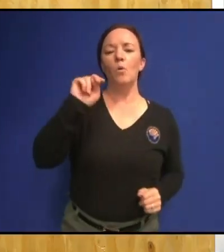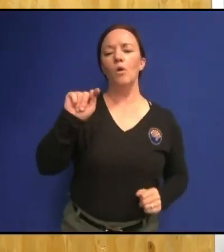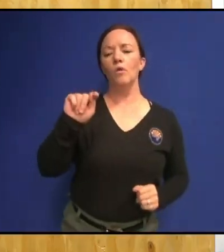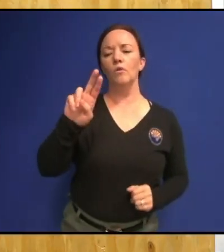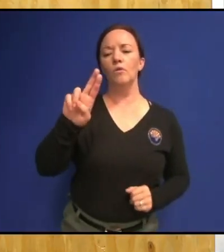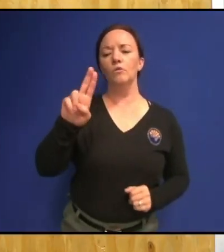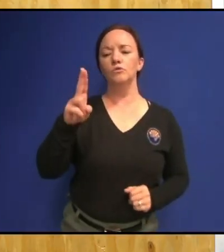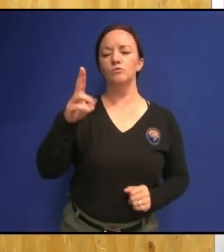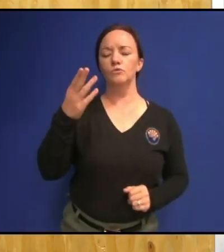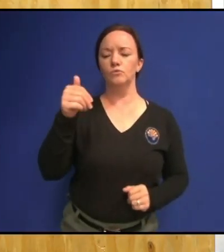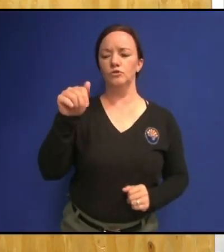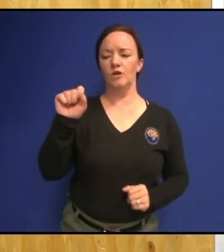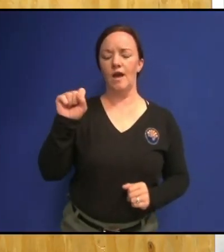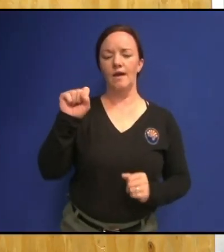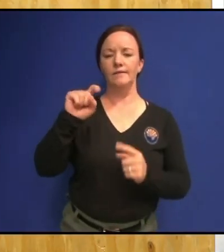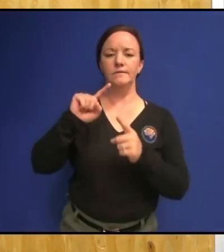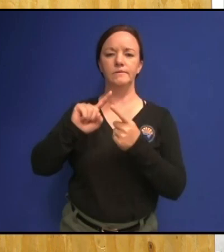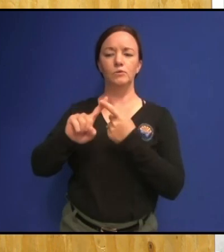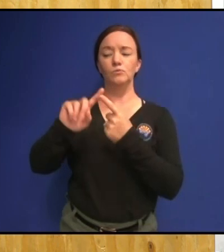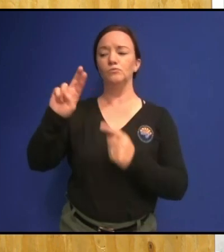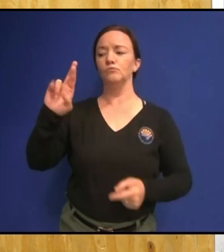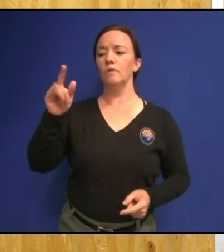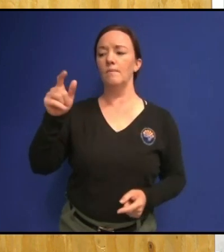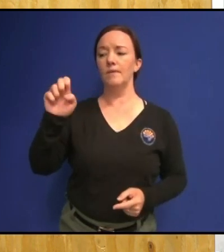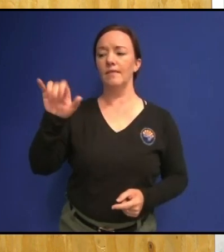up to Ripley Point, that